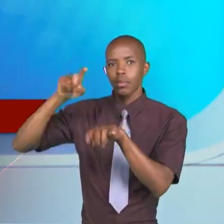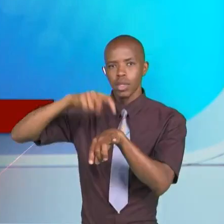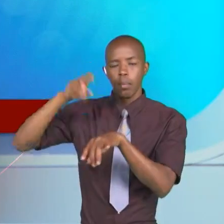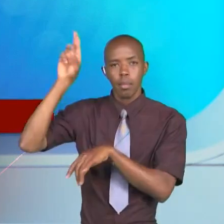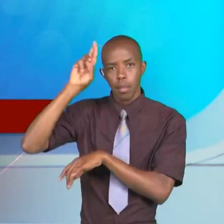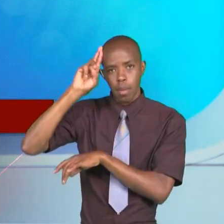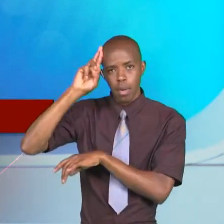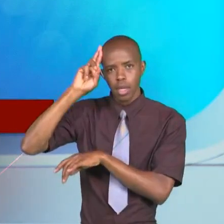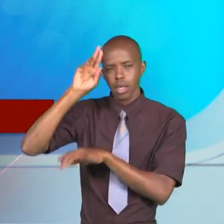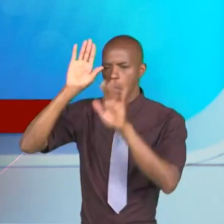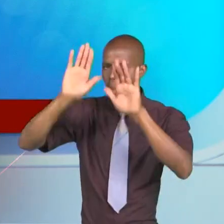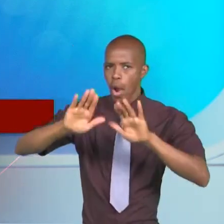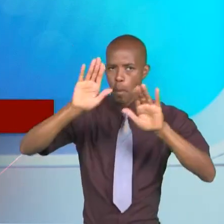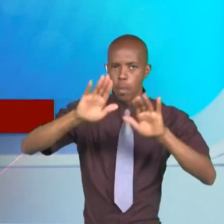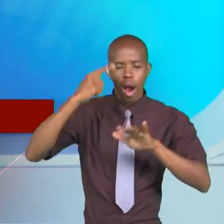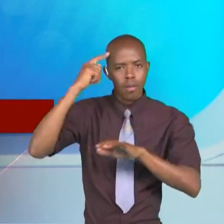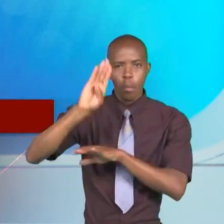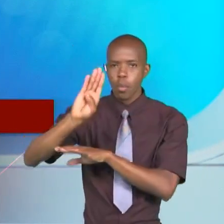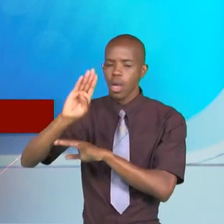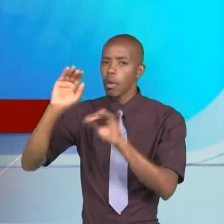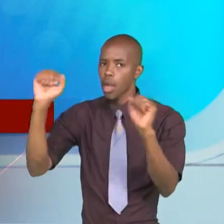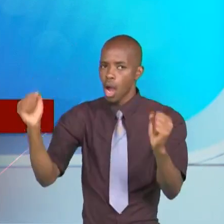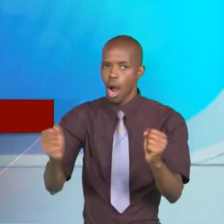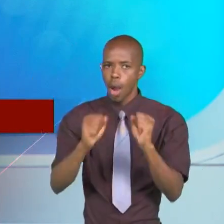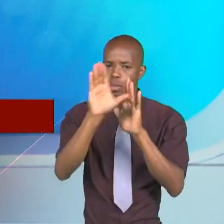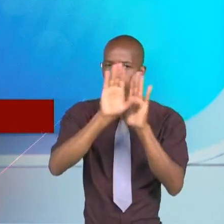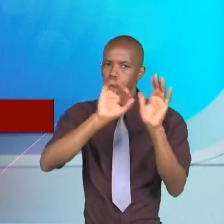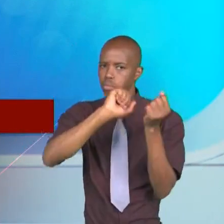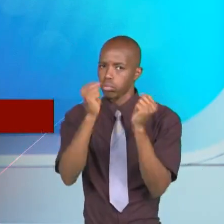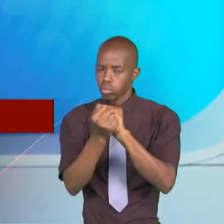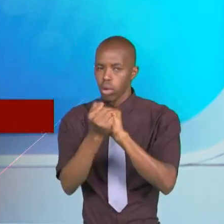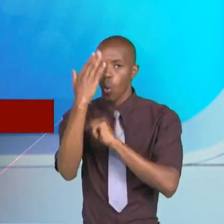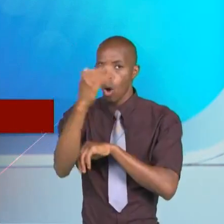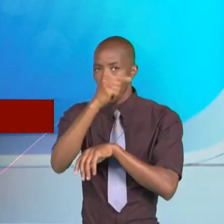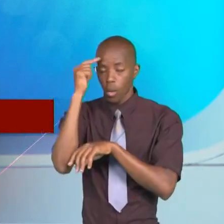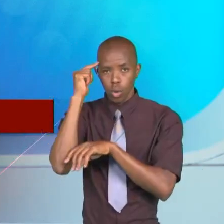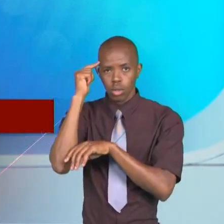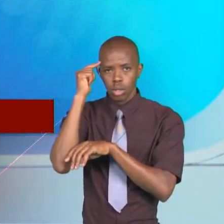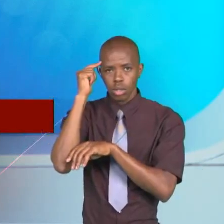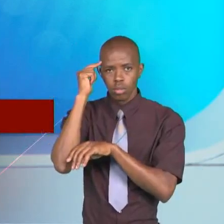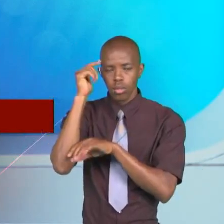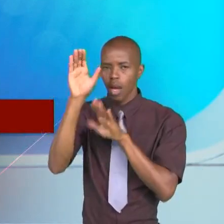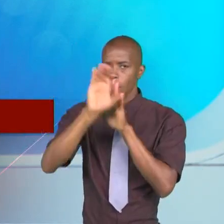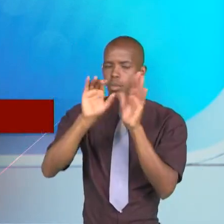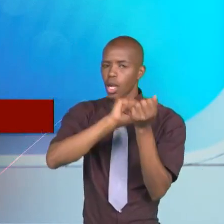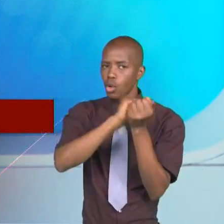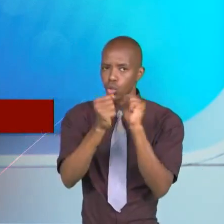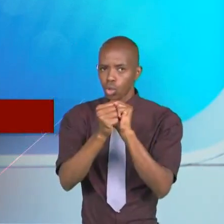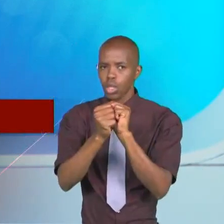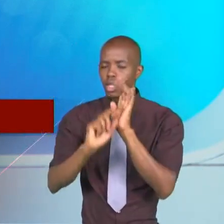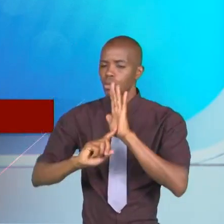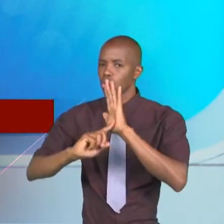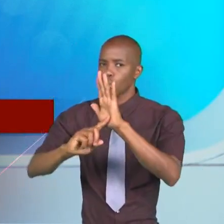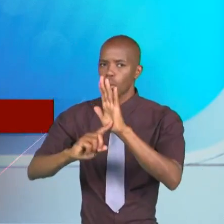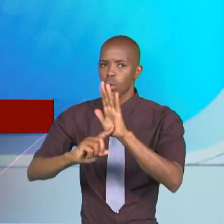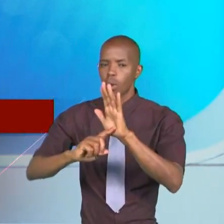remember that there'll be campaigns for BBI in case the referendum is taking place as scheduled, because the schedule for BBI is indicating that